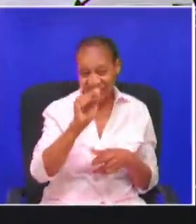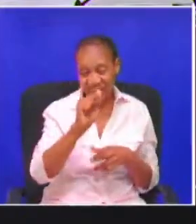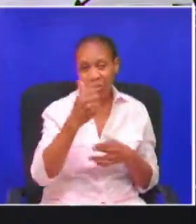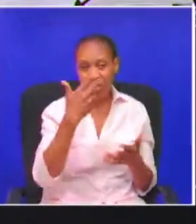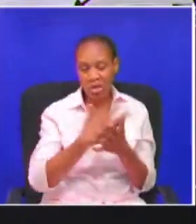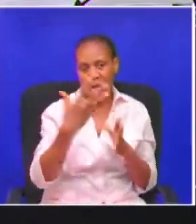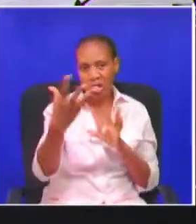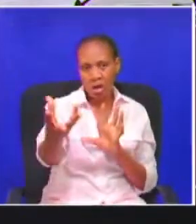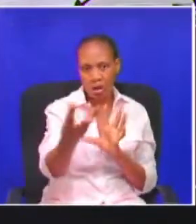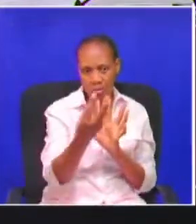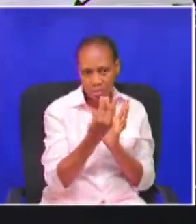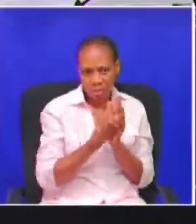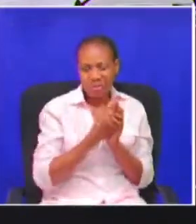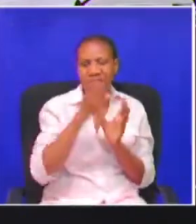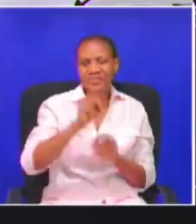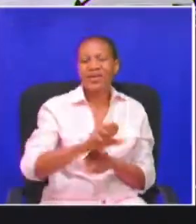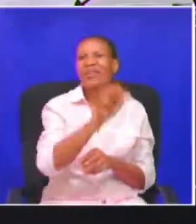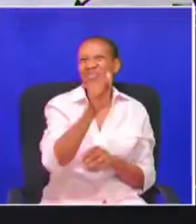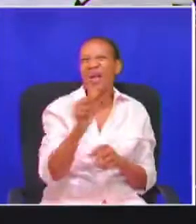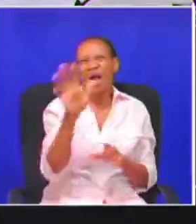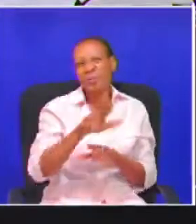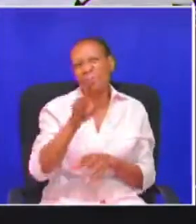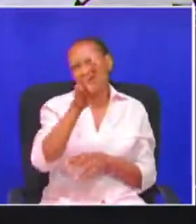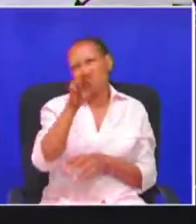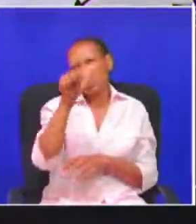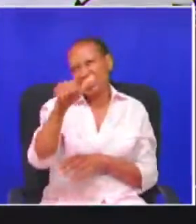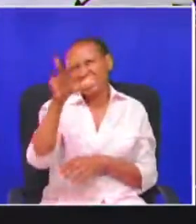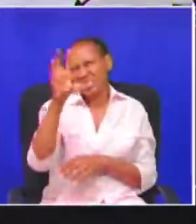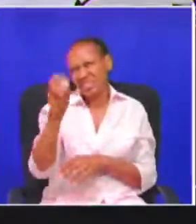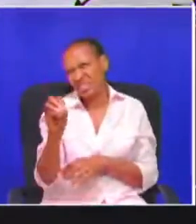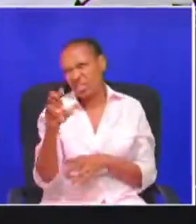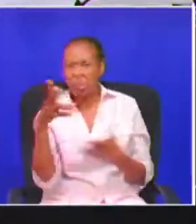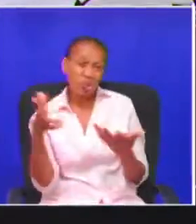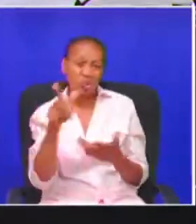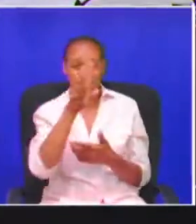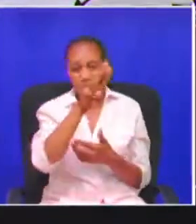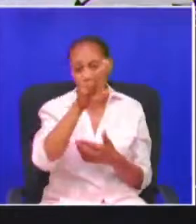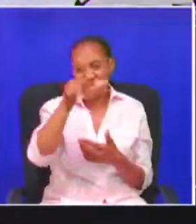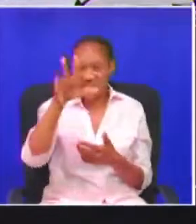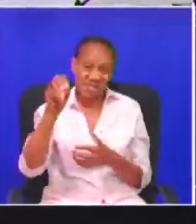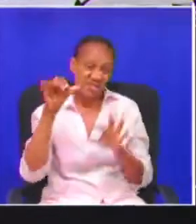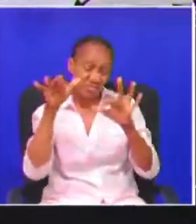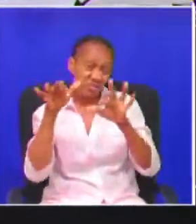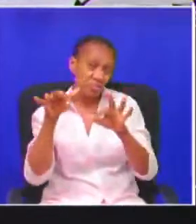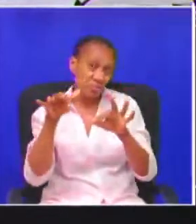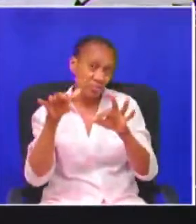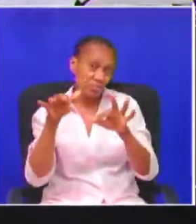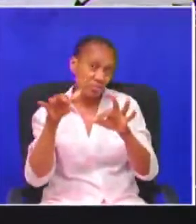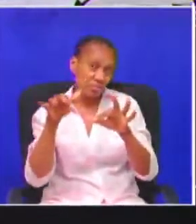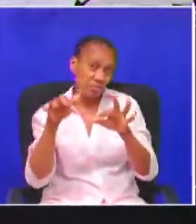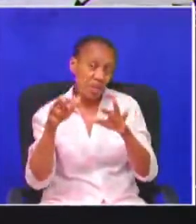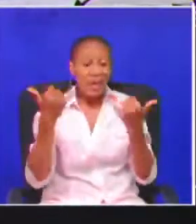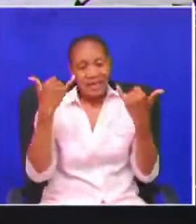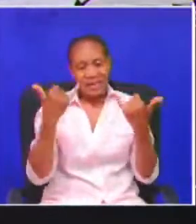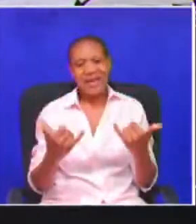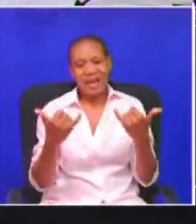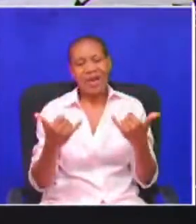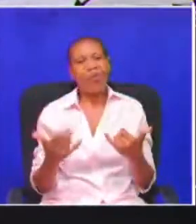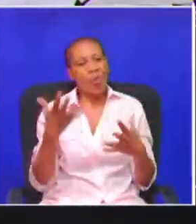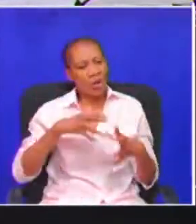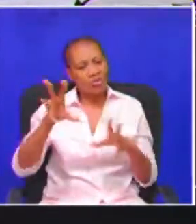big market of some 260, 270 people. Now they want to